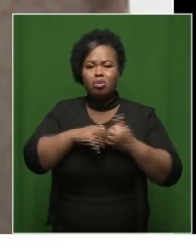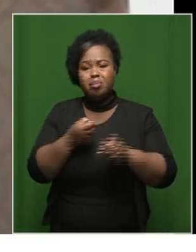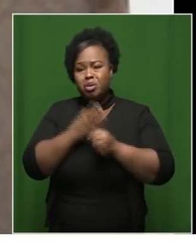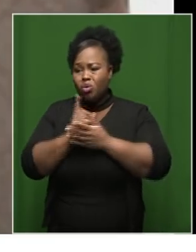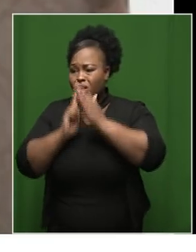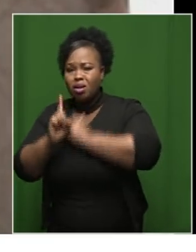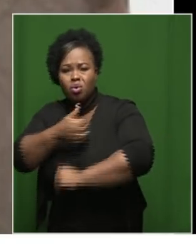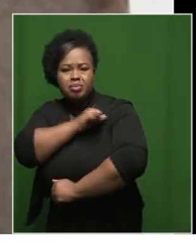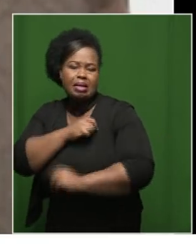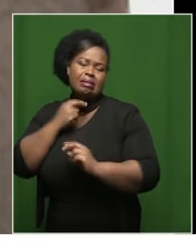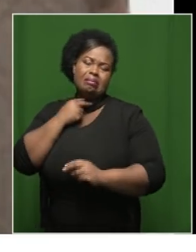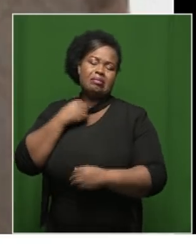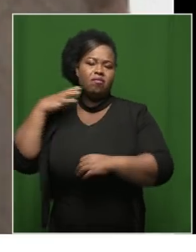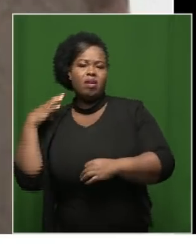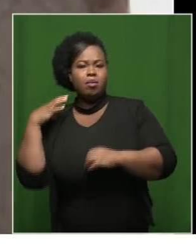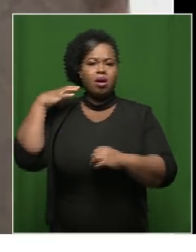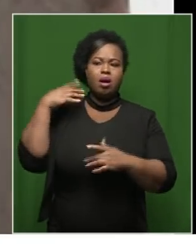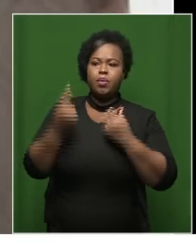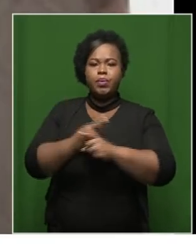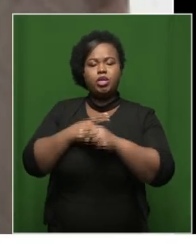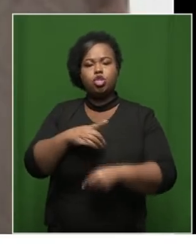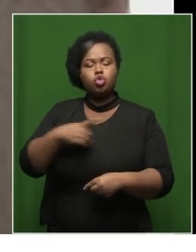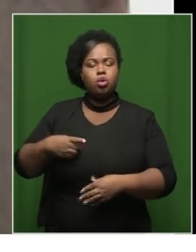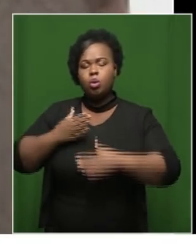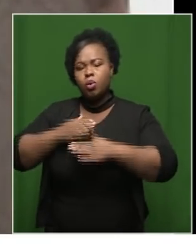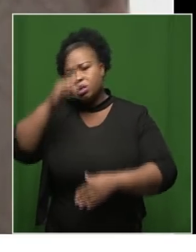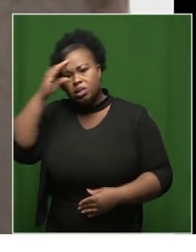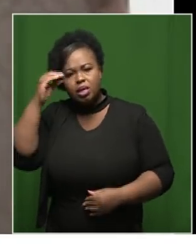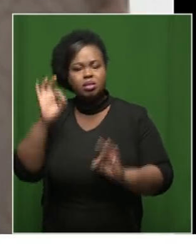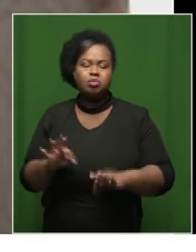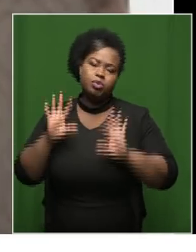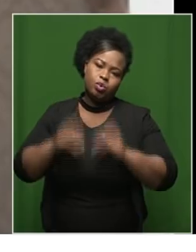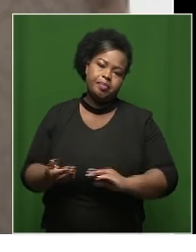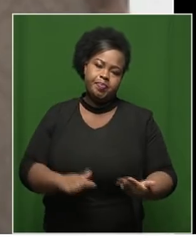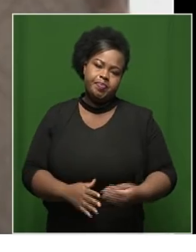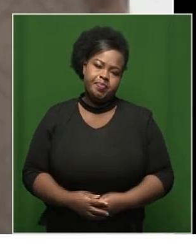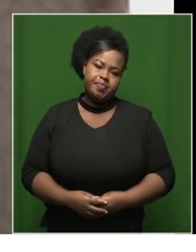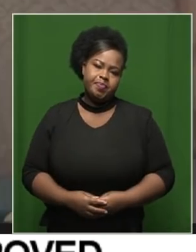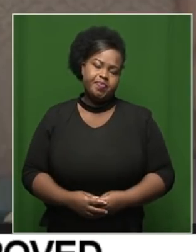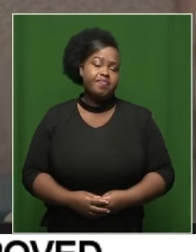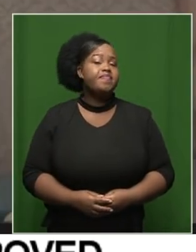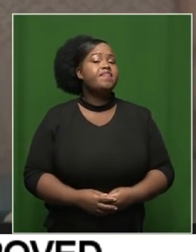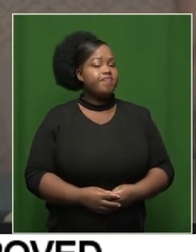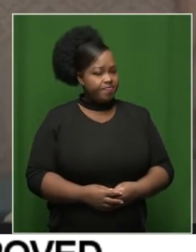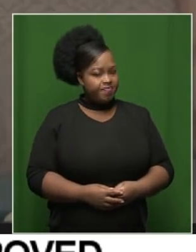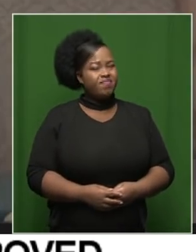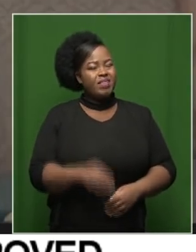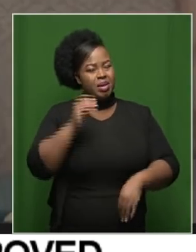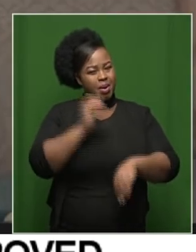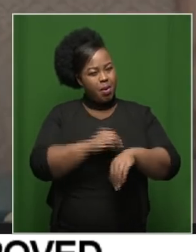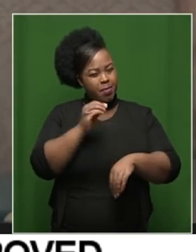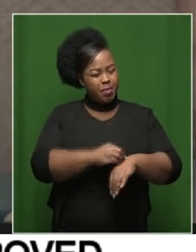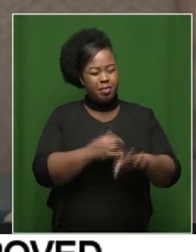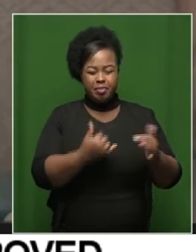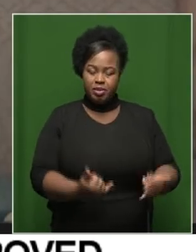the hospitals are not burdened, and then the doctors are not overworked, and the nurses, and people stop dying. Yeah. You know, the problem is with